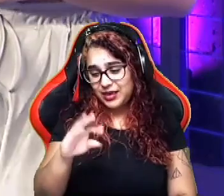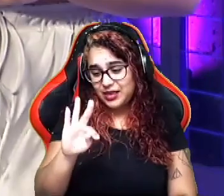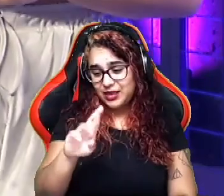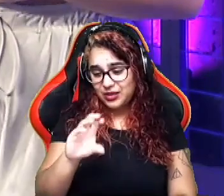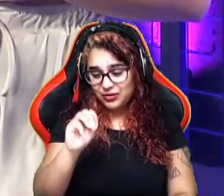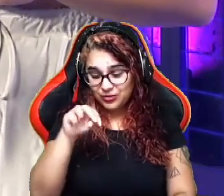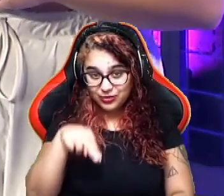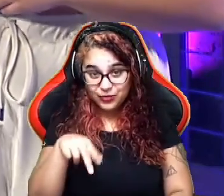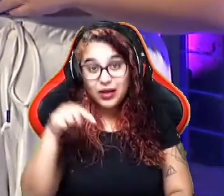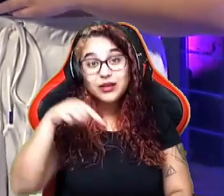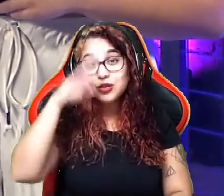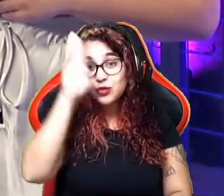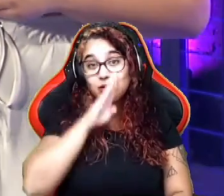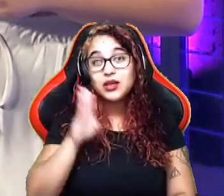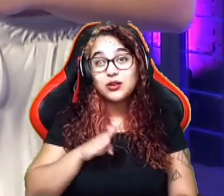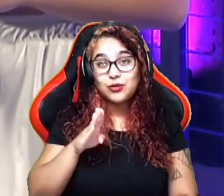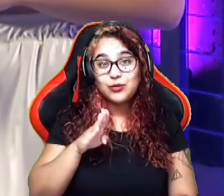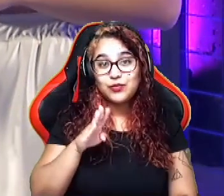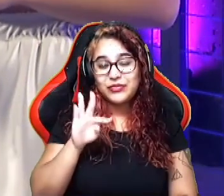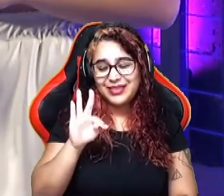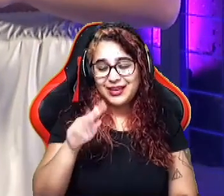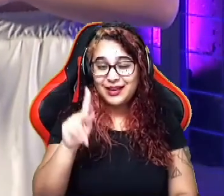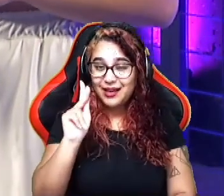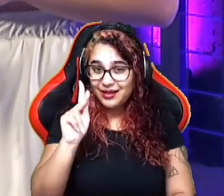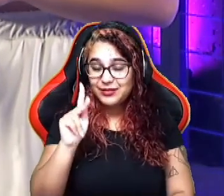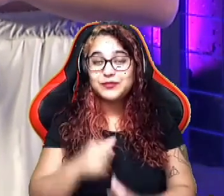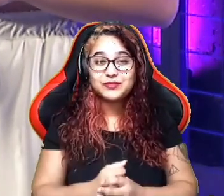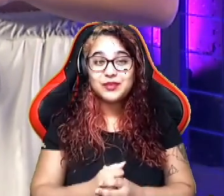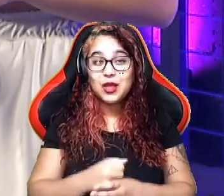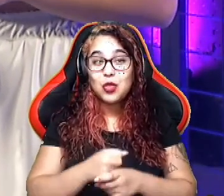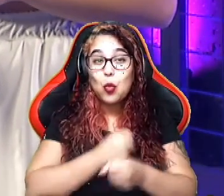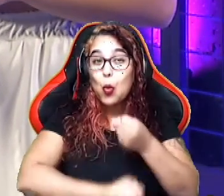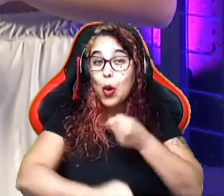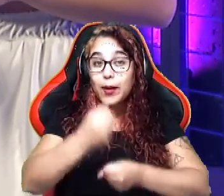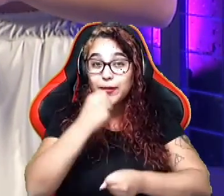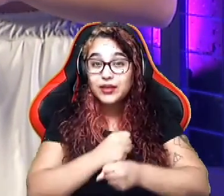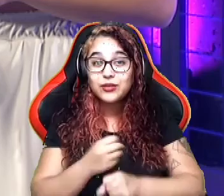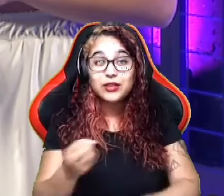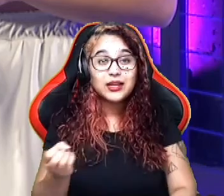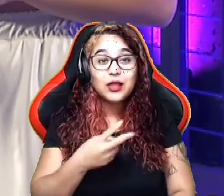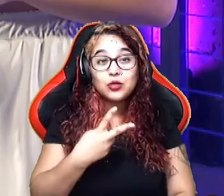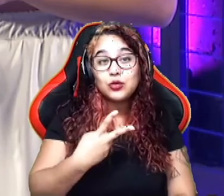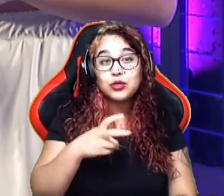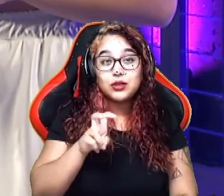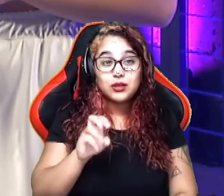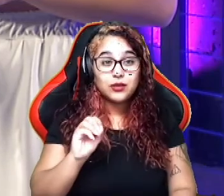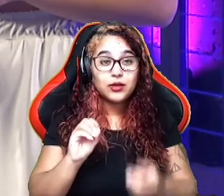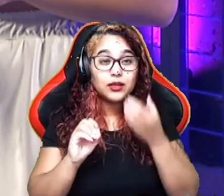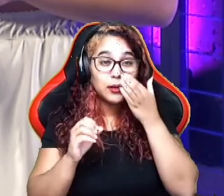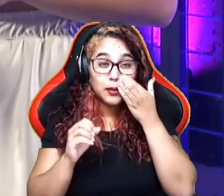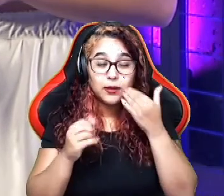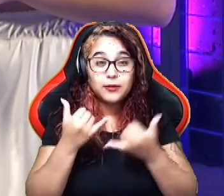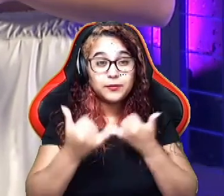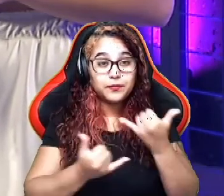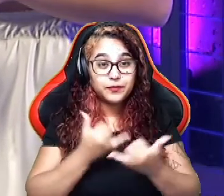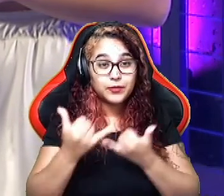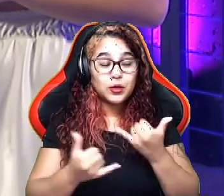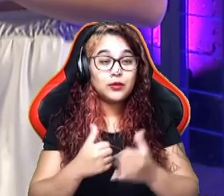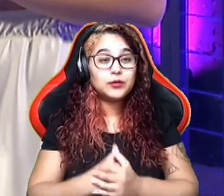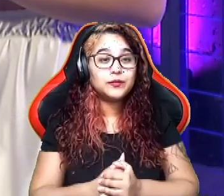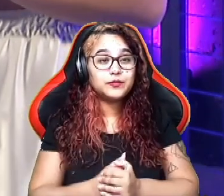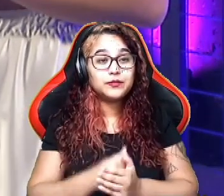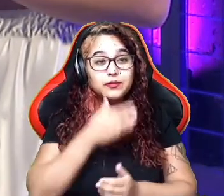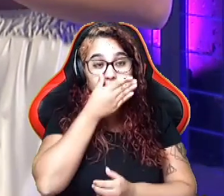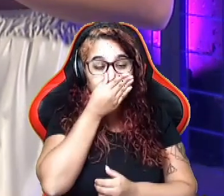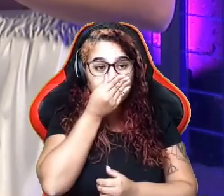Brazil was known as TK, the TK one. Last year, 250 games were created for